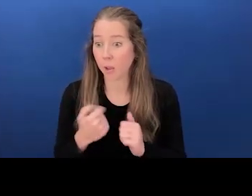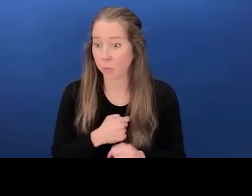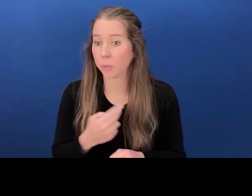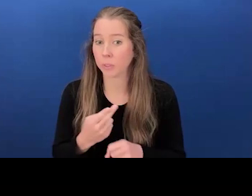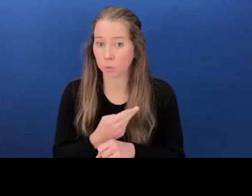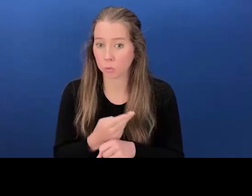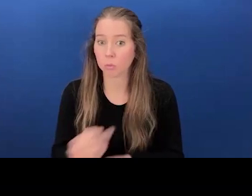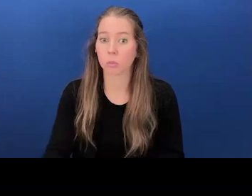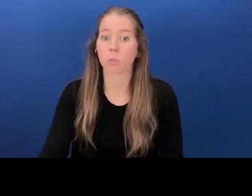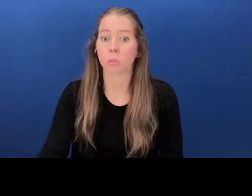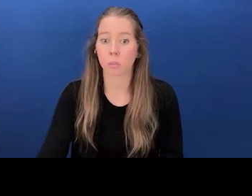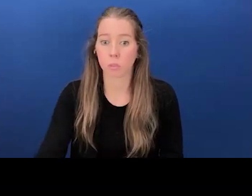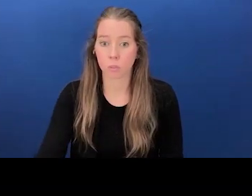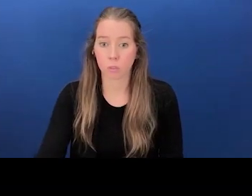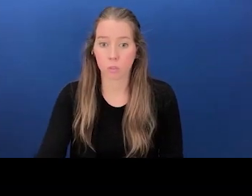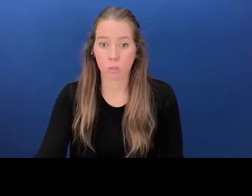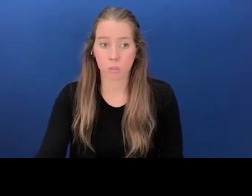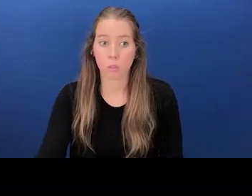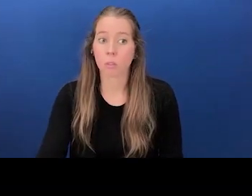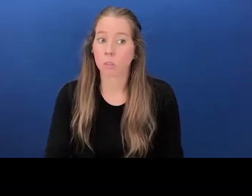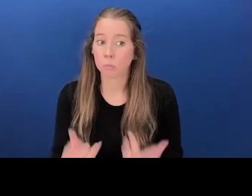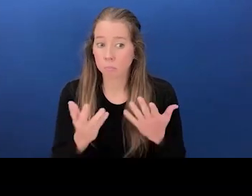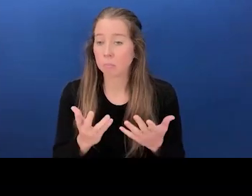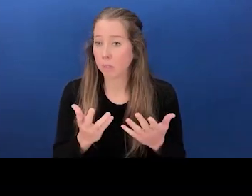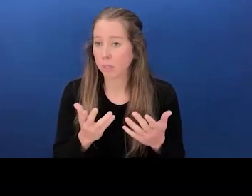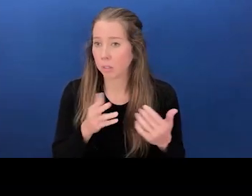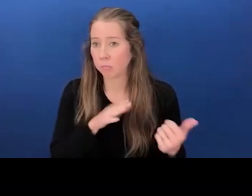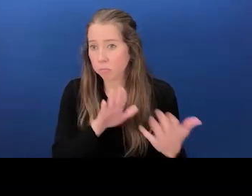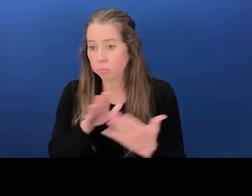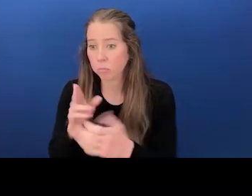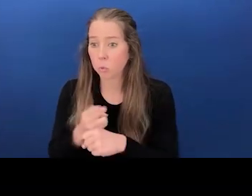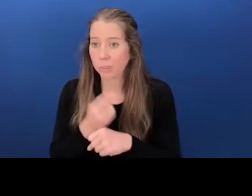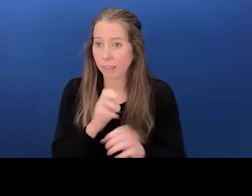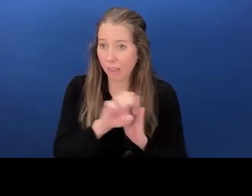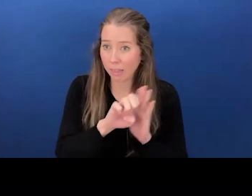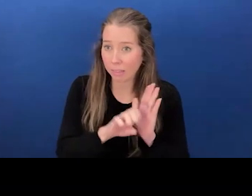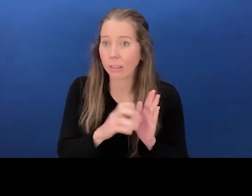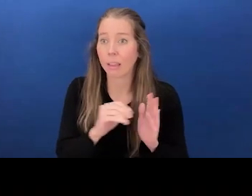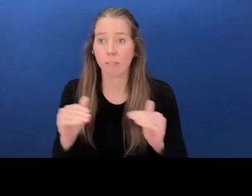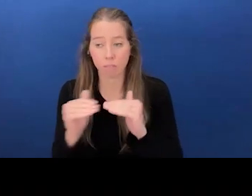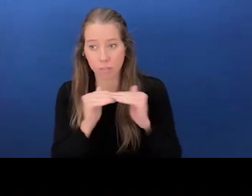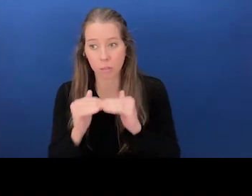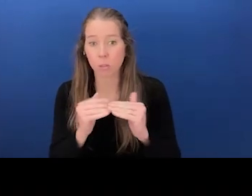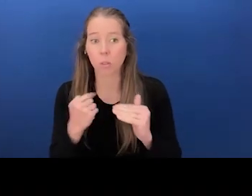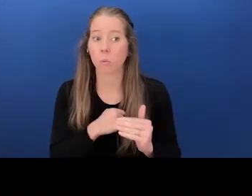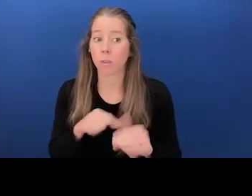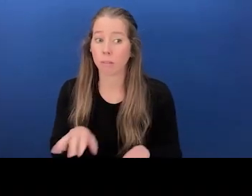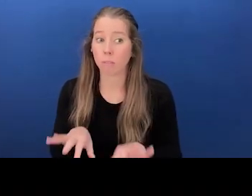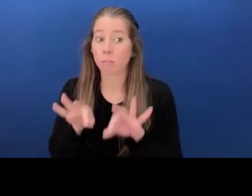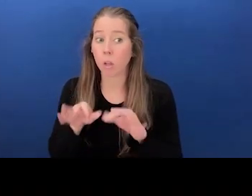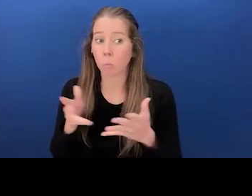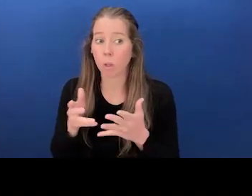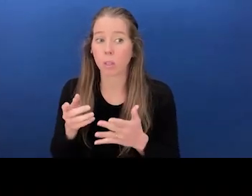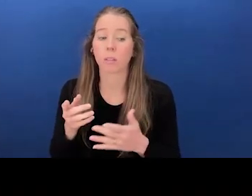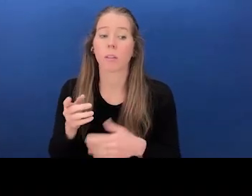that there are many ways we can use it ethically and fairly. And one of the ways that we have found is enhanced feedback. We can